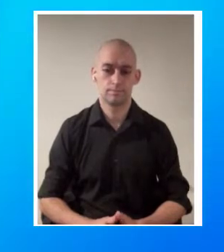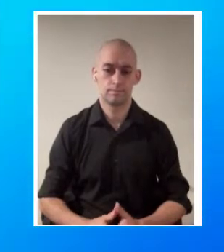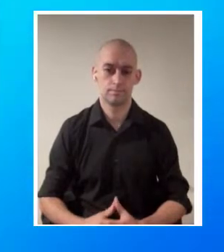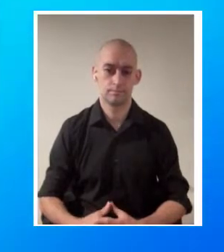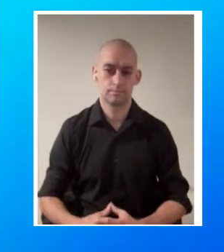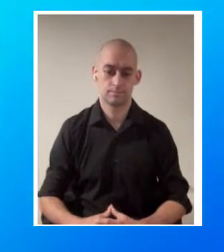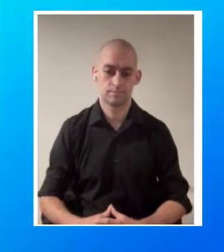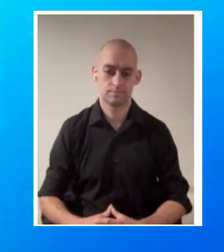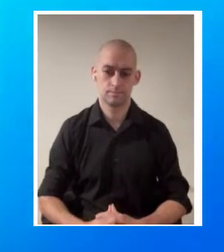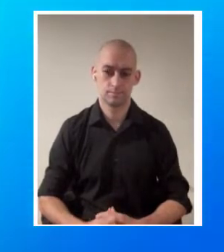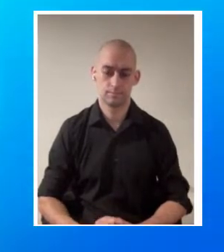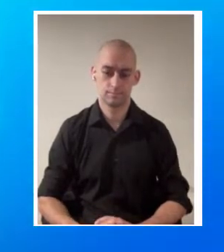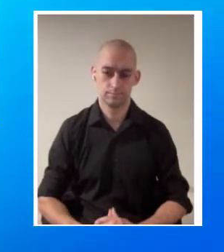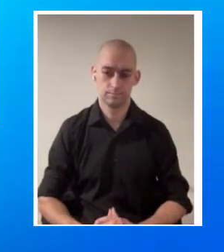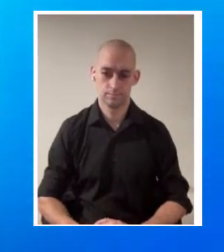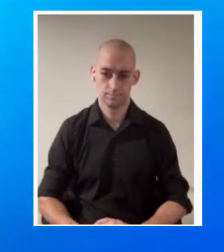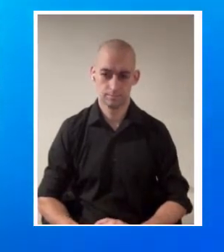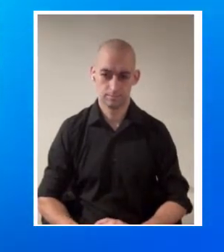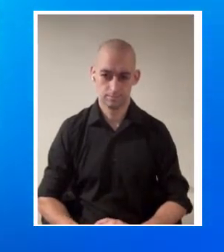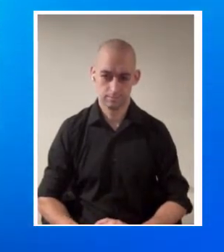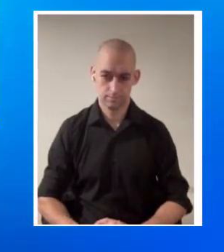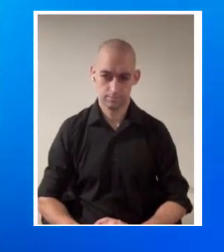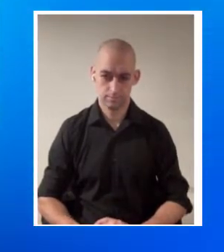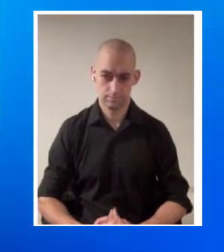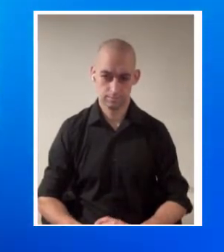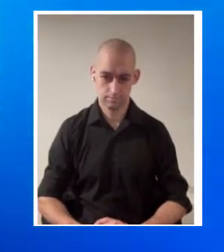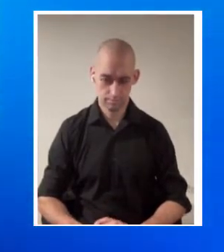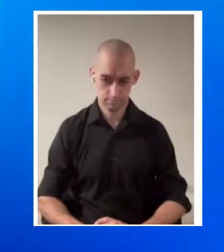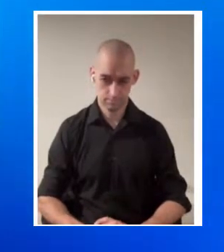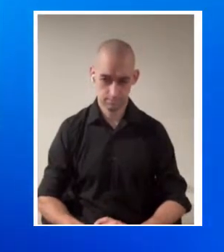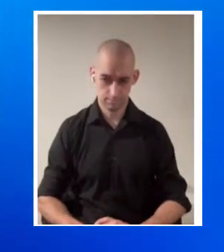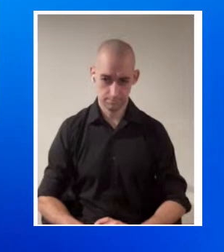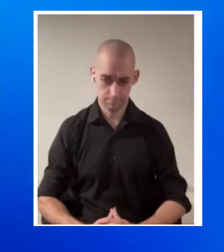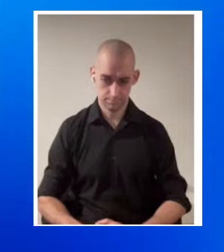are presenting in that portion of the